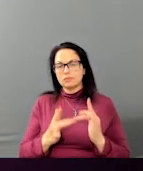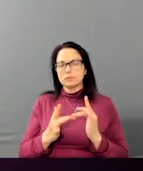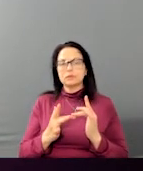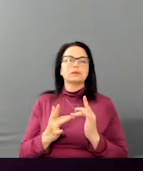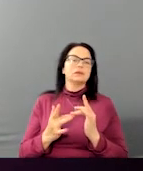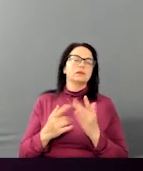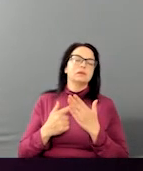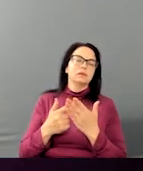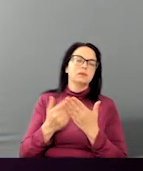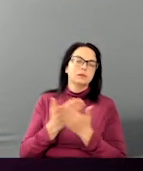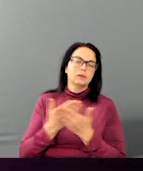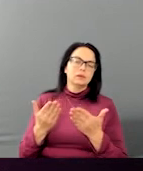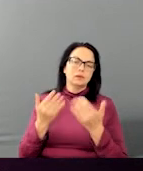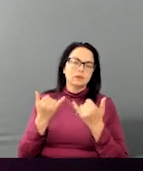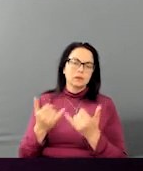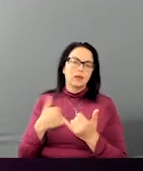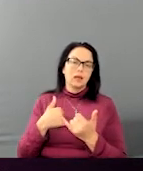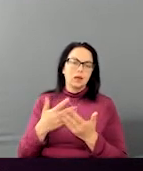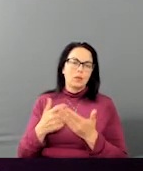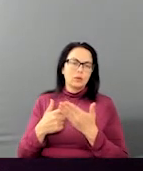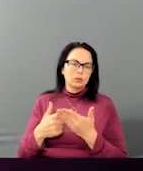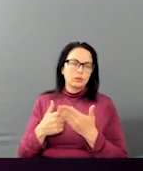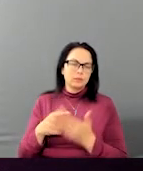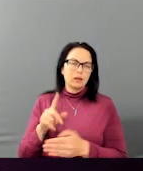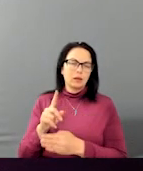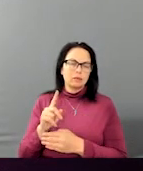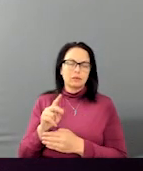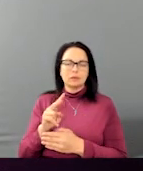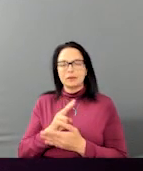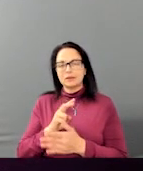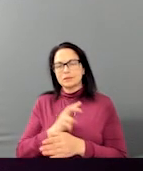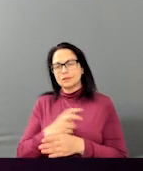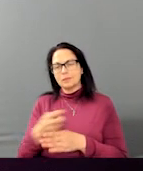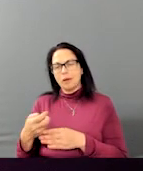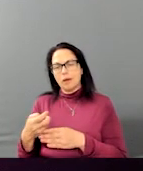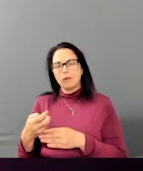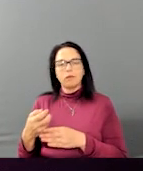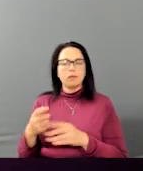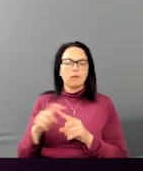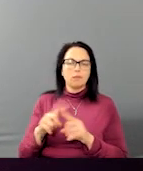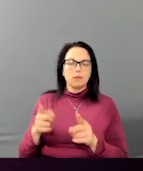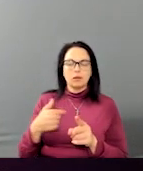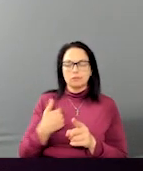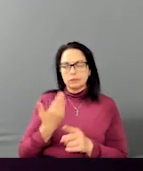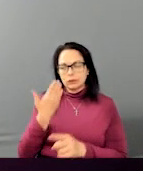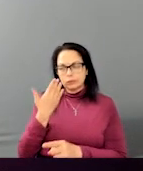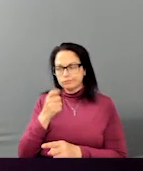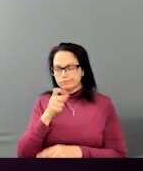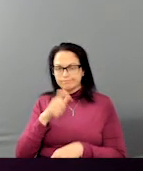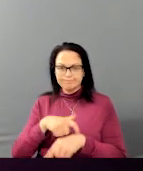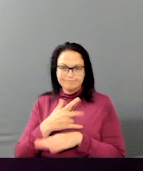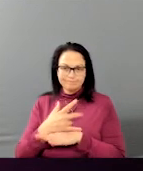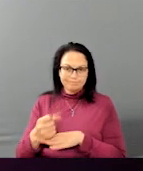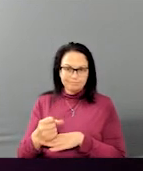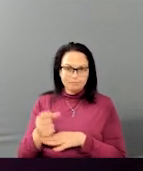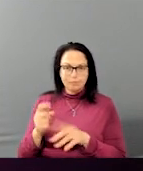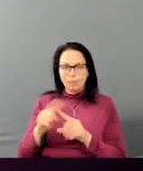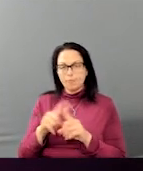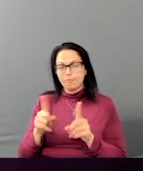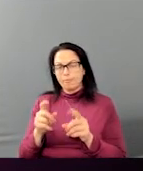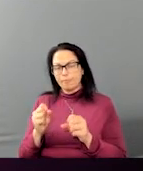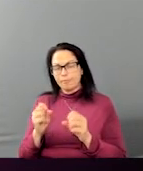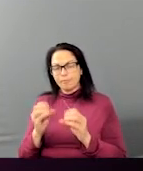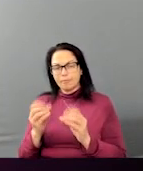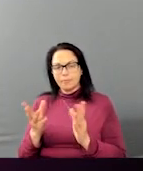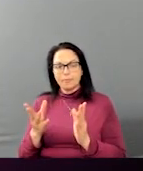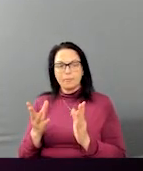thing. I really wanted to talk about debugging in React testing library, but I knew I wouldn't have time to do that. So once you